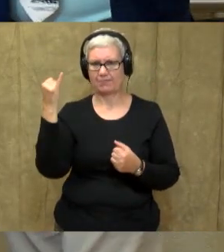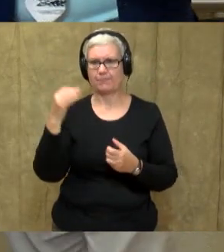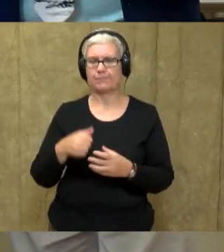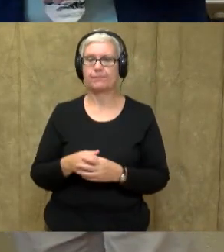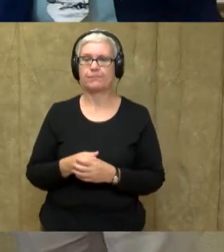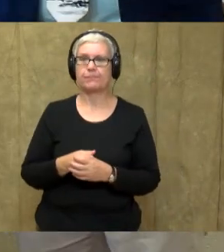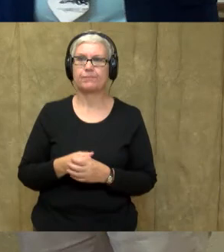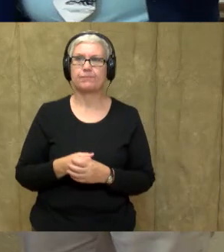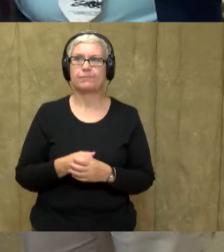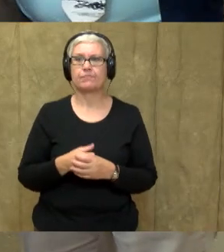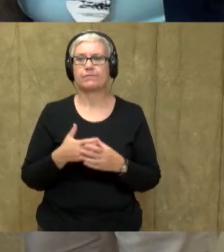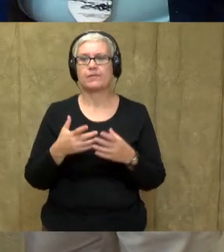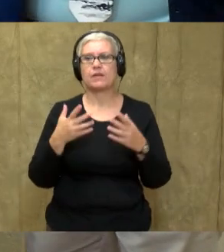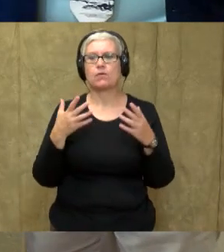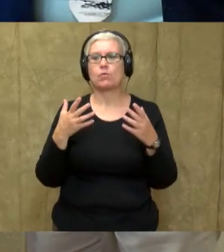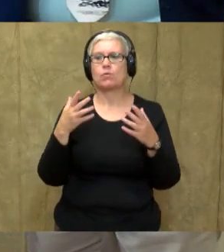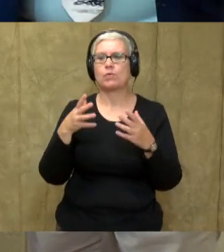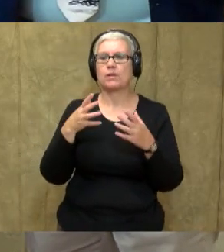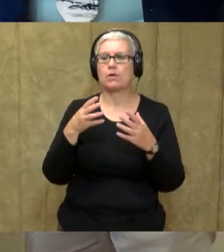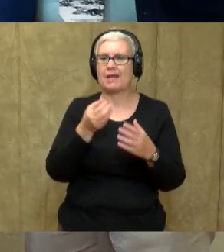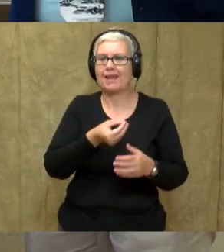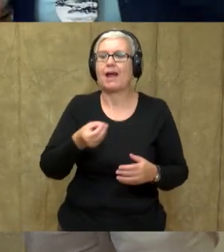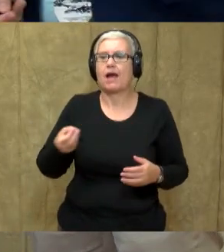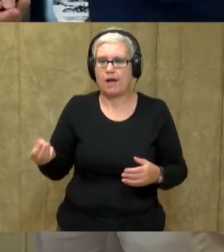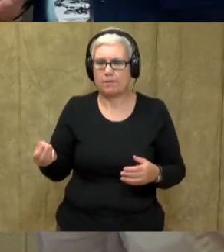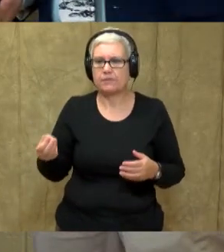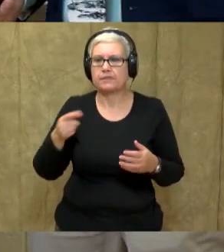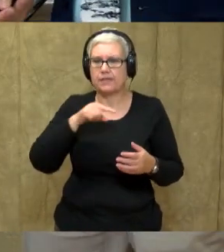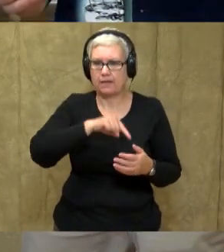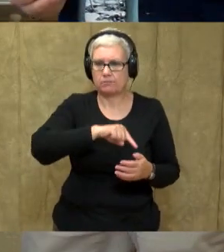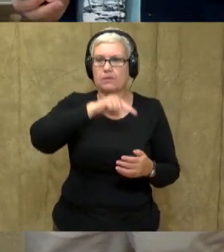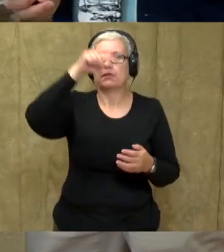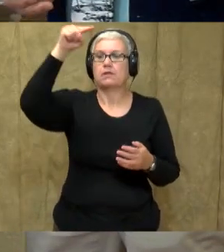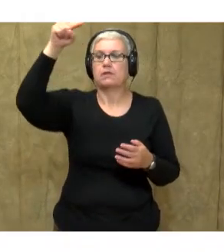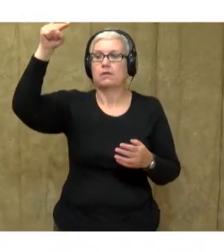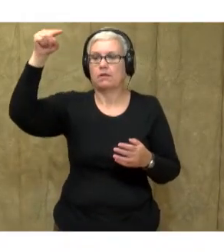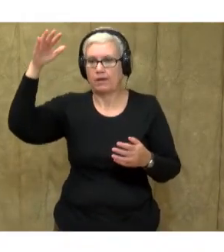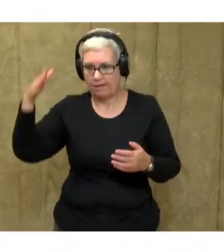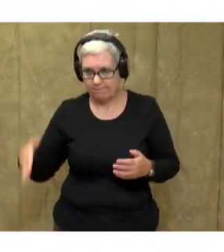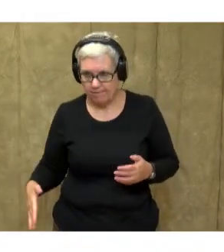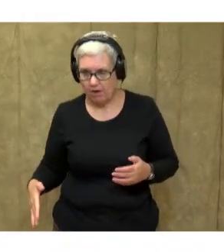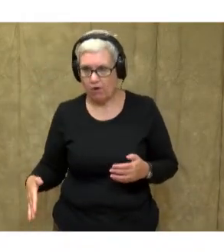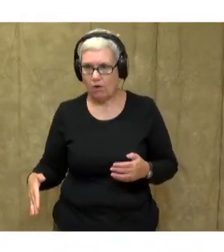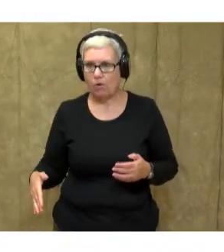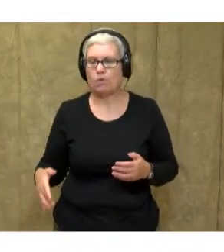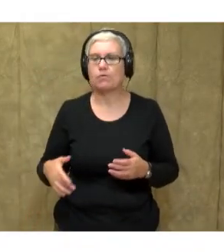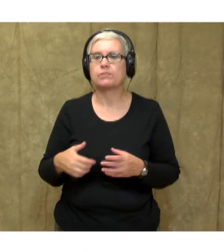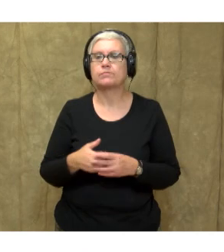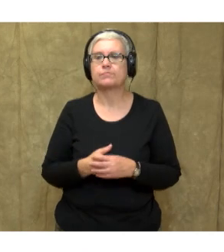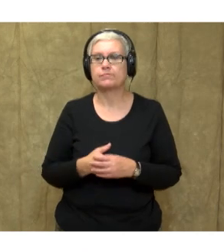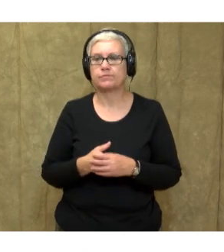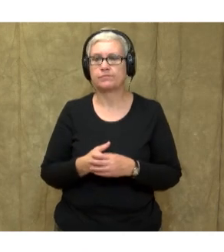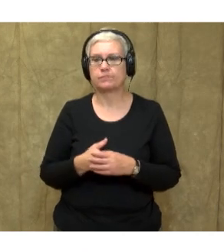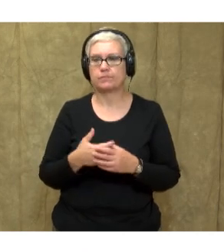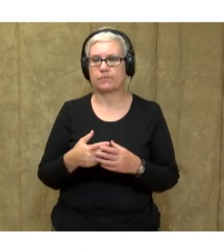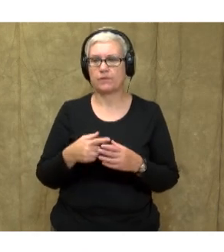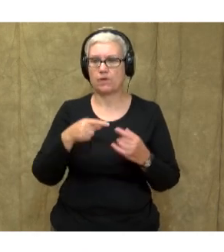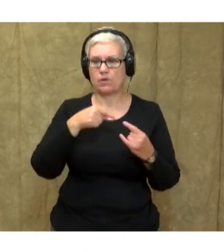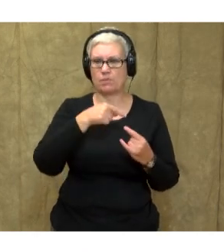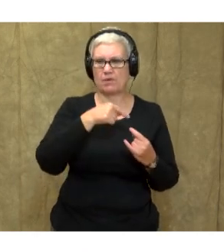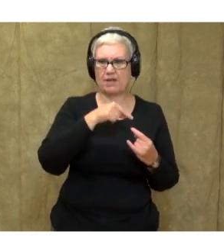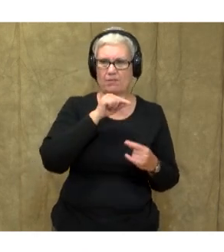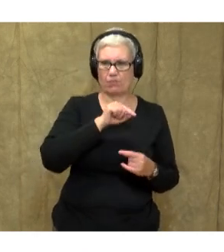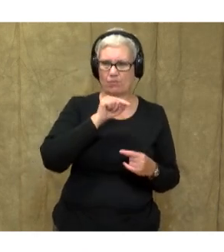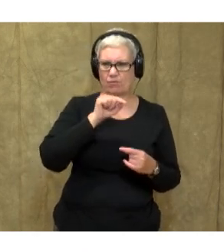talking about objects that have this kind of falling motion, again, when we looked at just the blue dots without the context of the basketball, it looked like we can use a